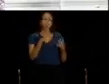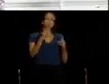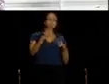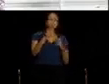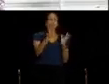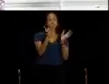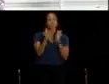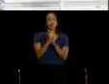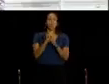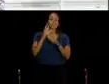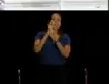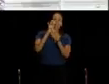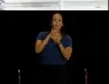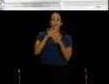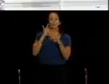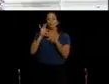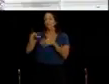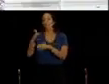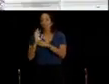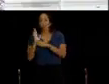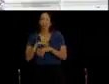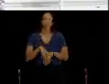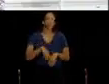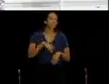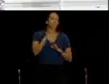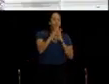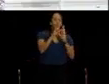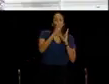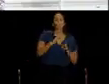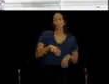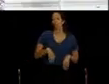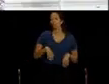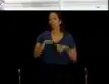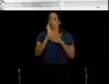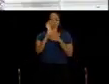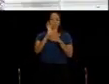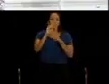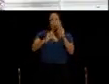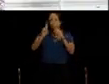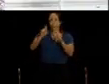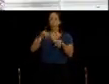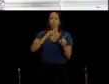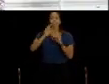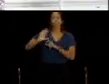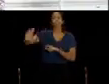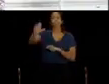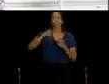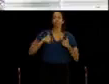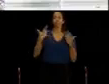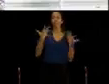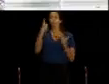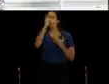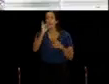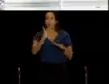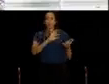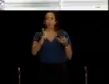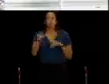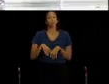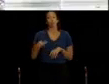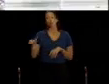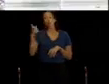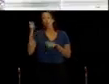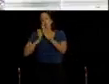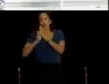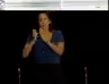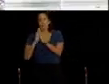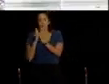shows and movies and YouTubers and asking them what their life is like. And then for the other magazine, it was